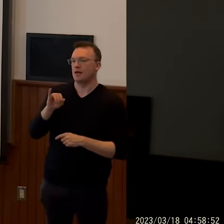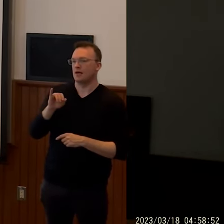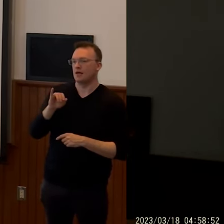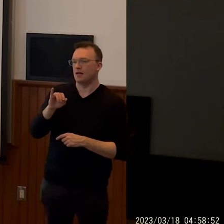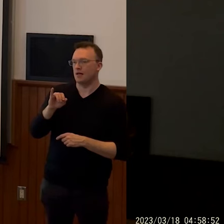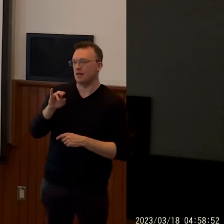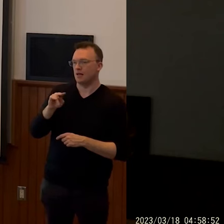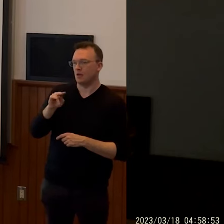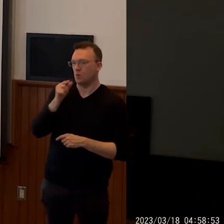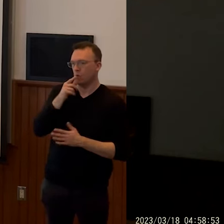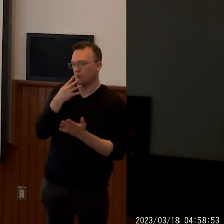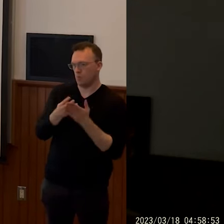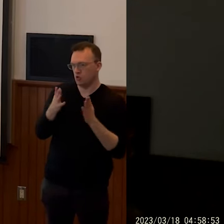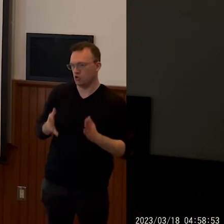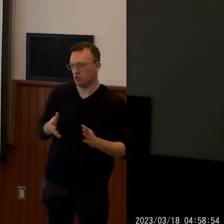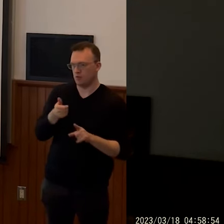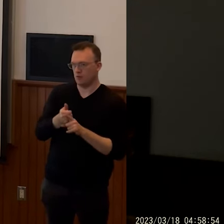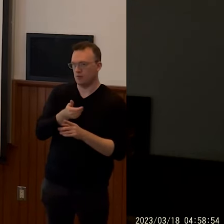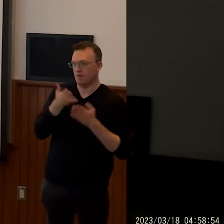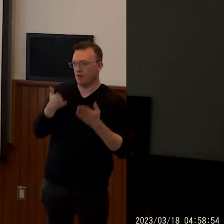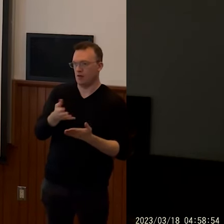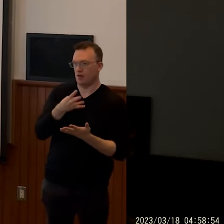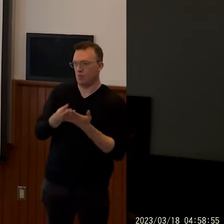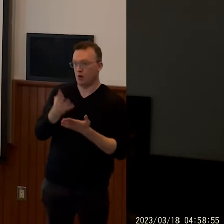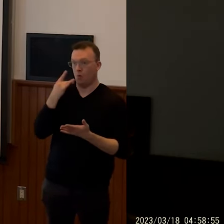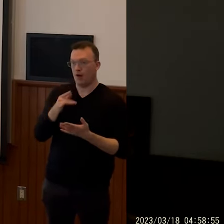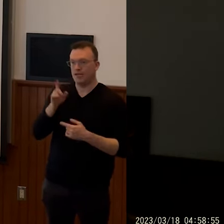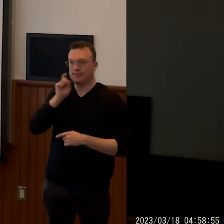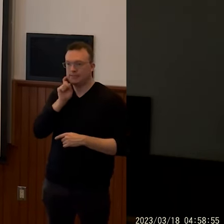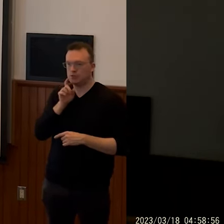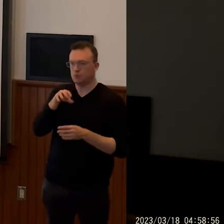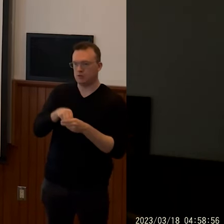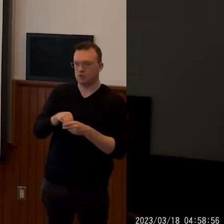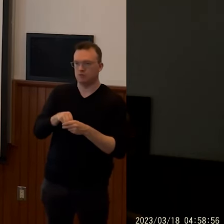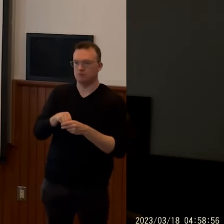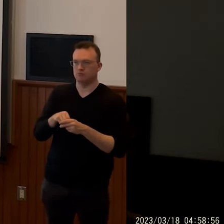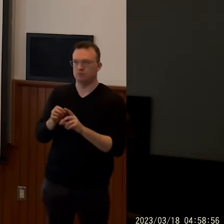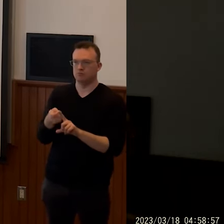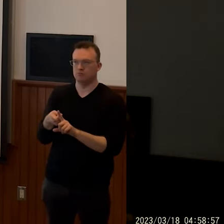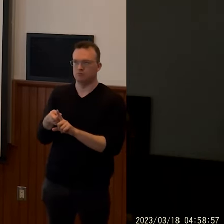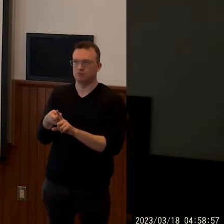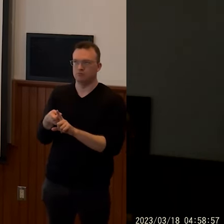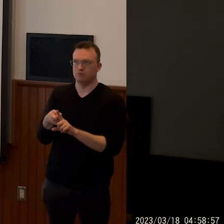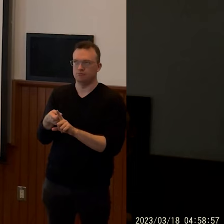who are in prison because of sexual or gender,